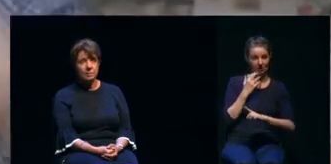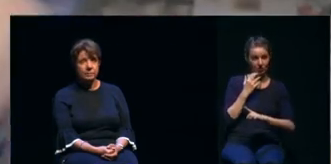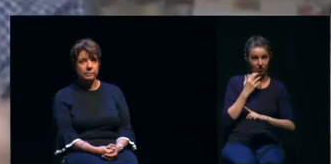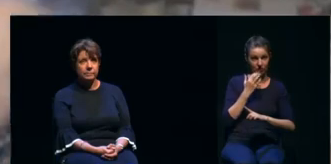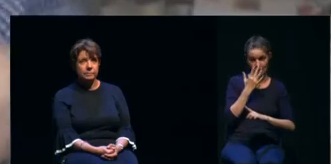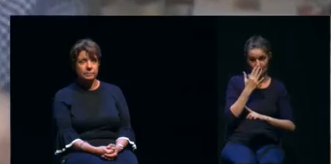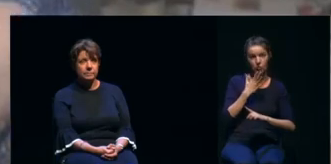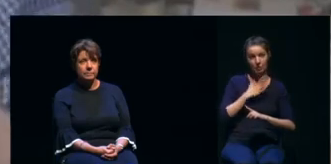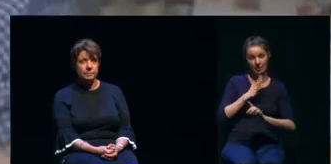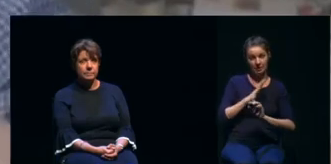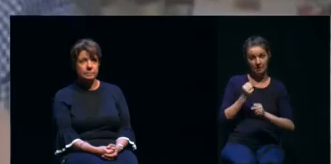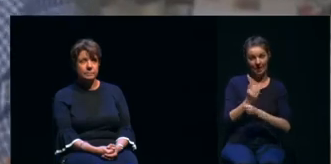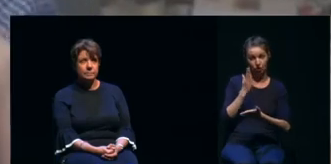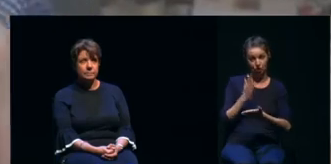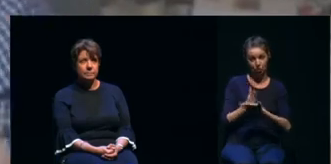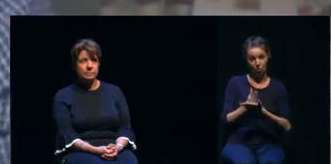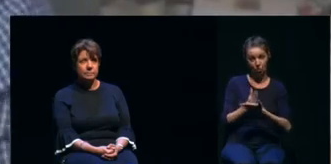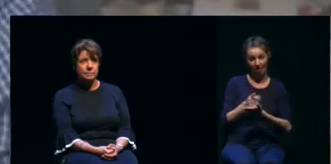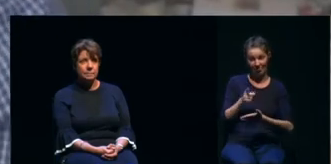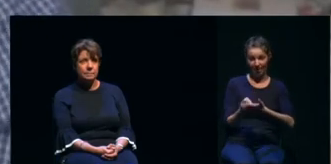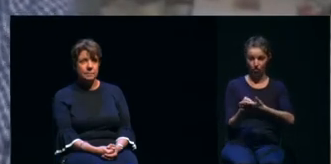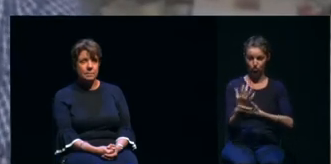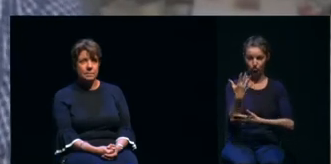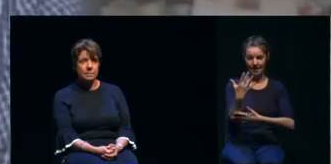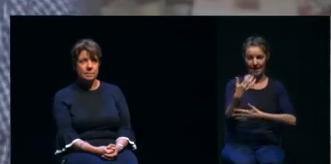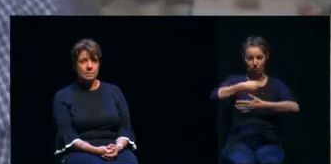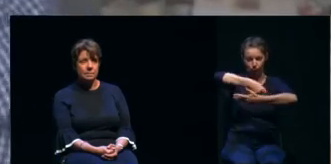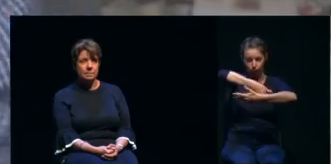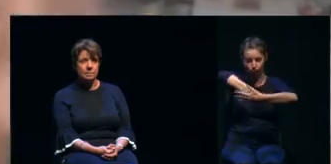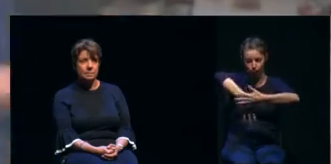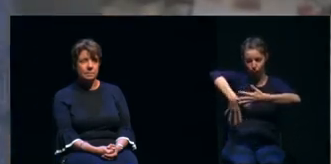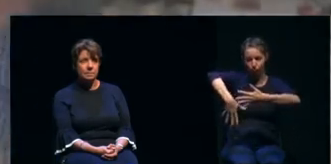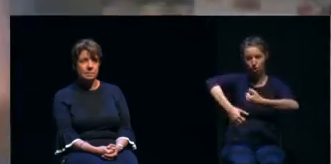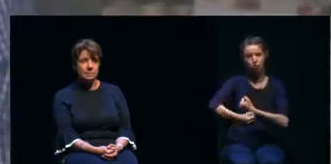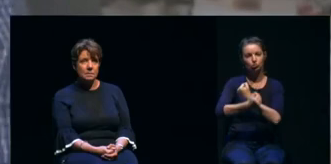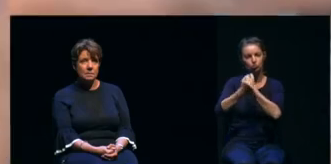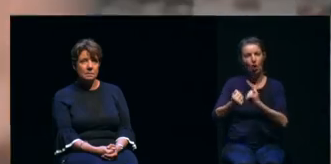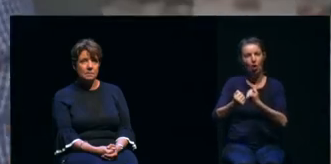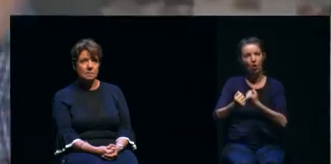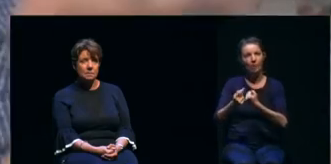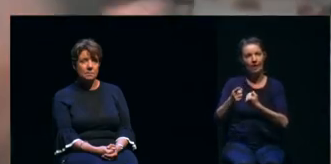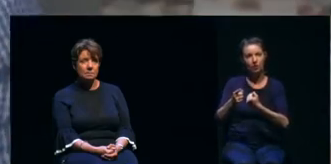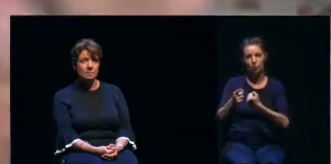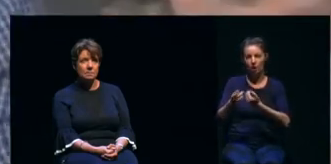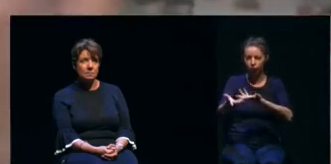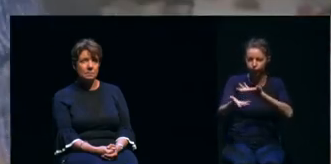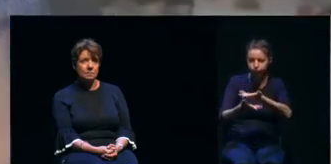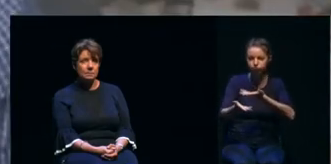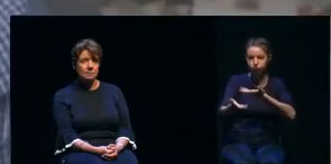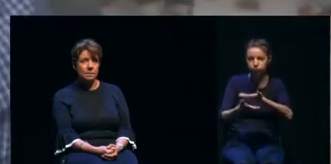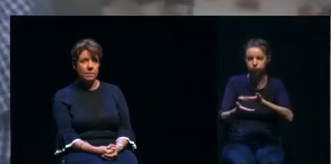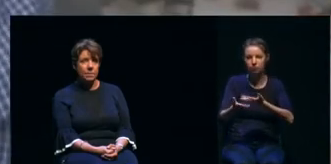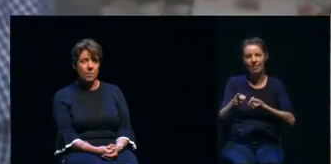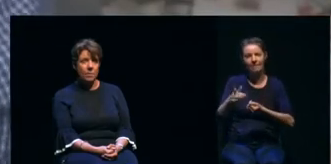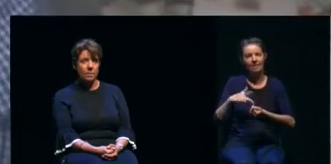tap roots of this tree that you are growing are so deep before they launch off into their adolescence, and that you are talking to them and that they feel they